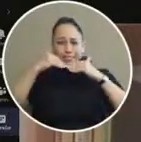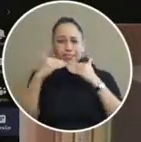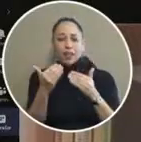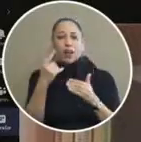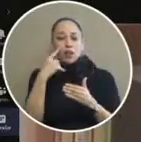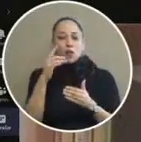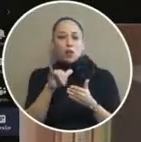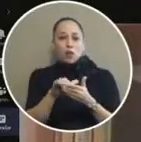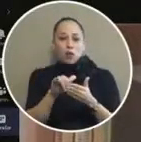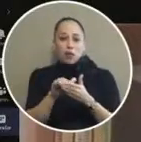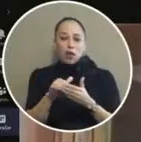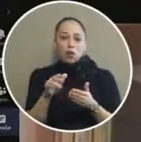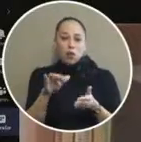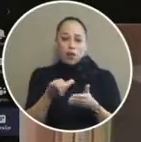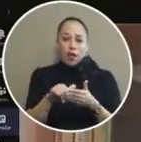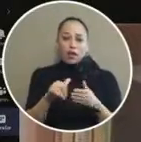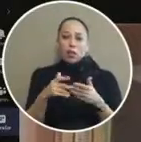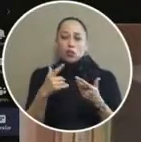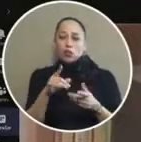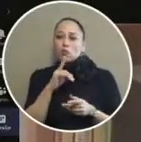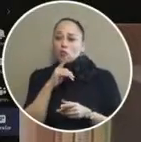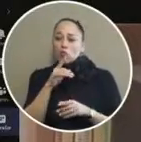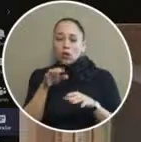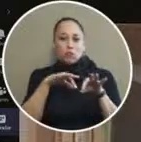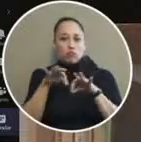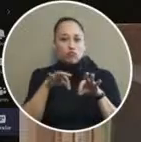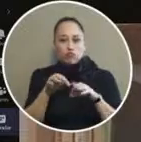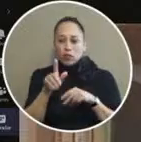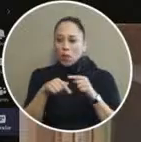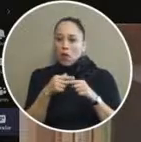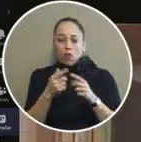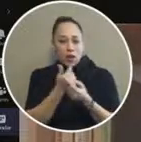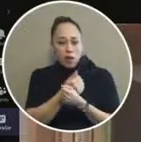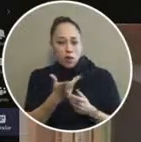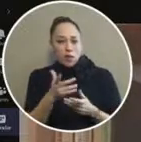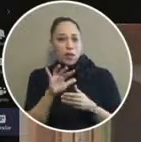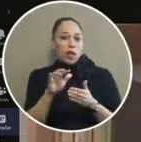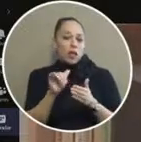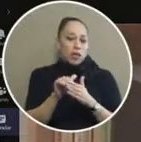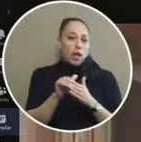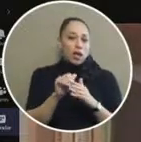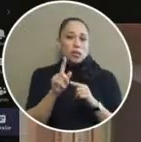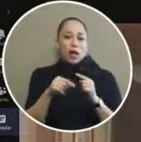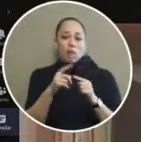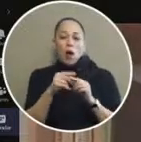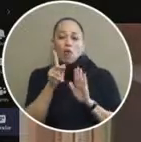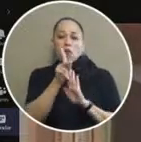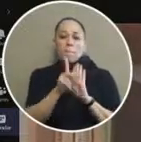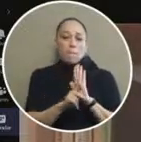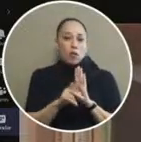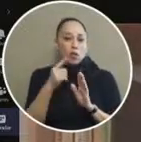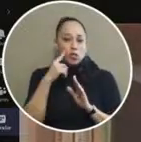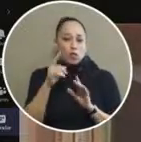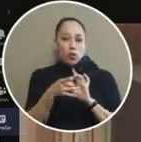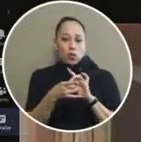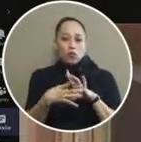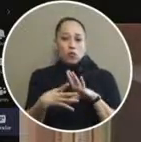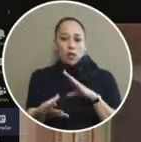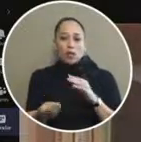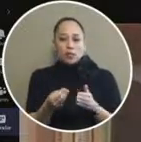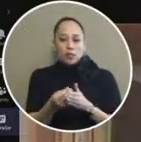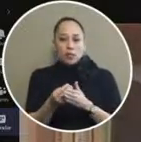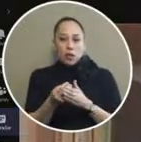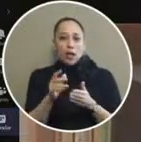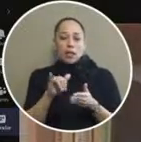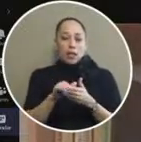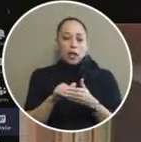It was a short period of time and you really hit all of it. But Nicole, I am wondering about the policies for the release of dollars. That was also